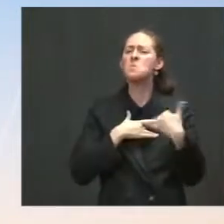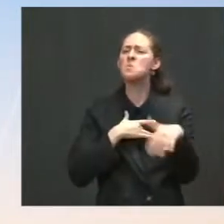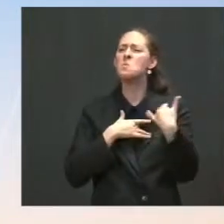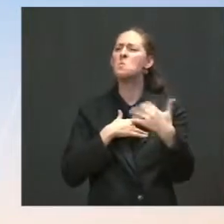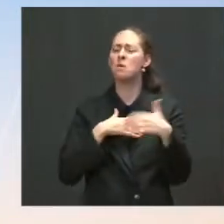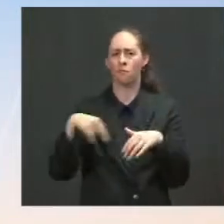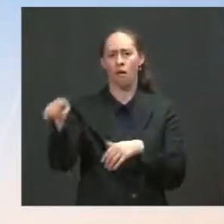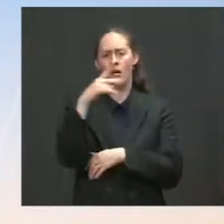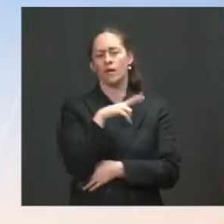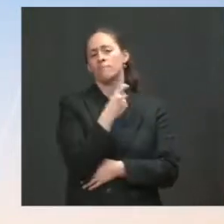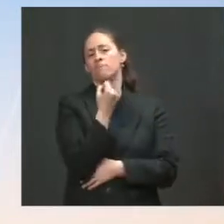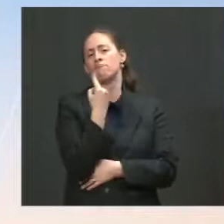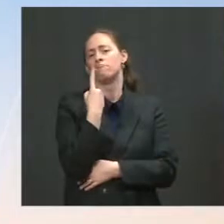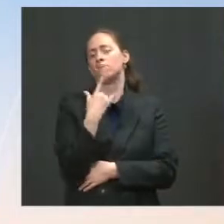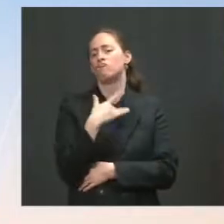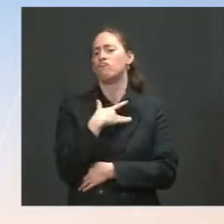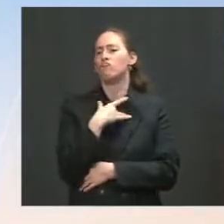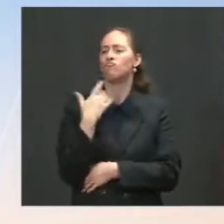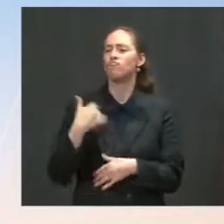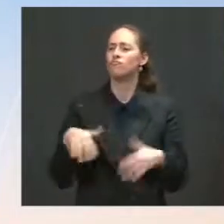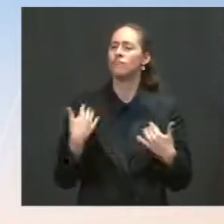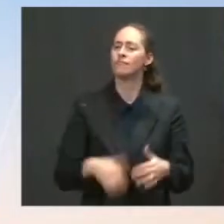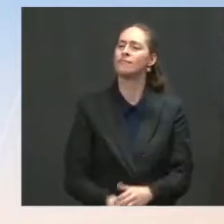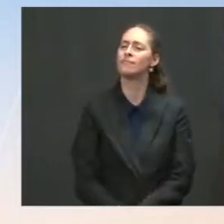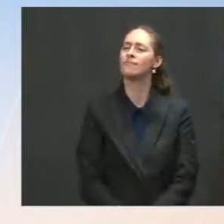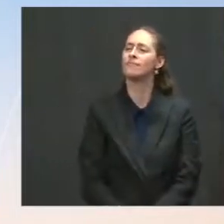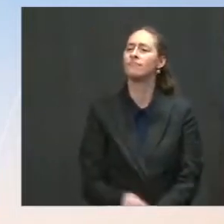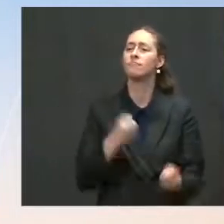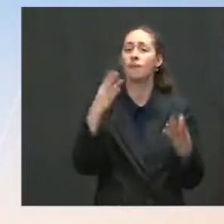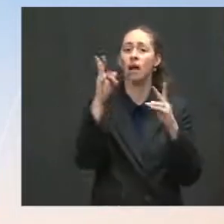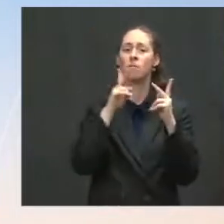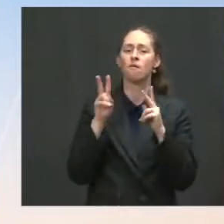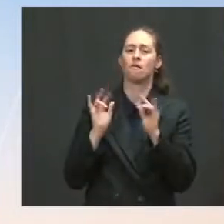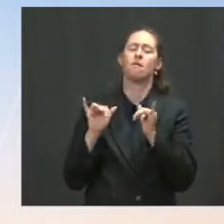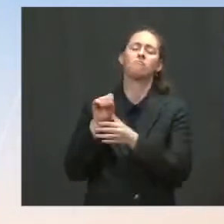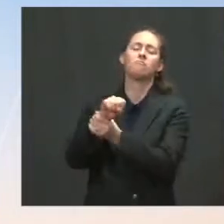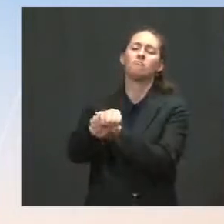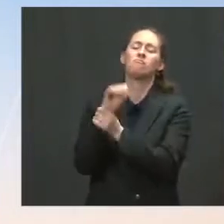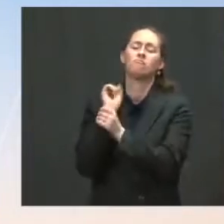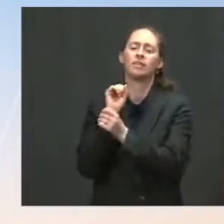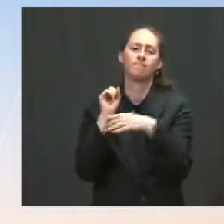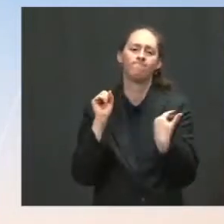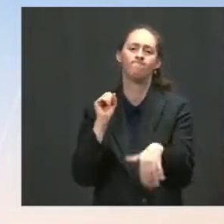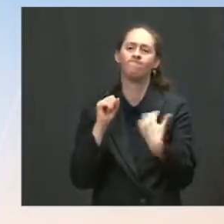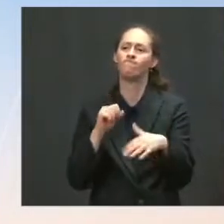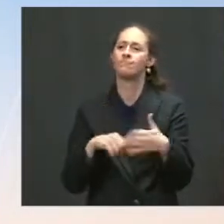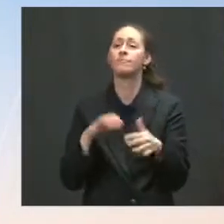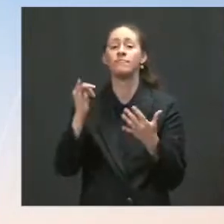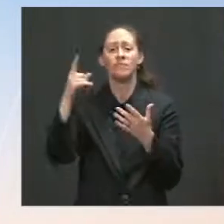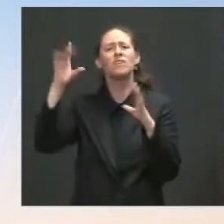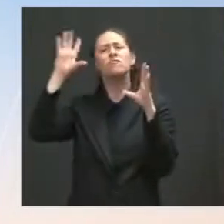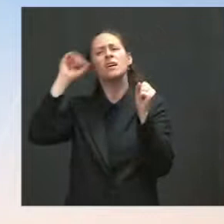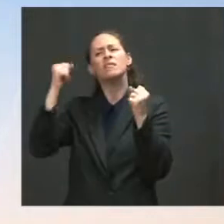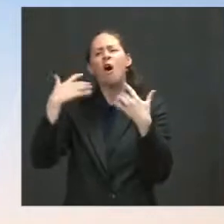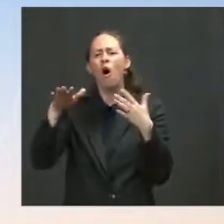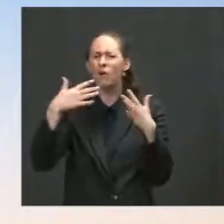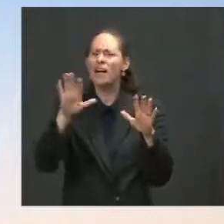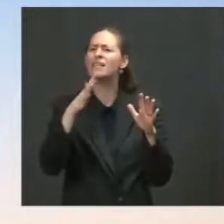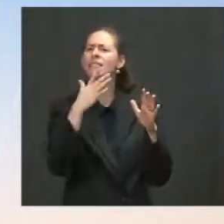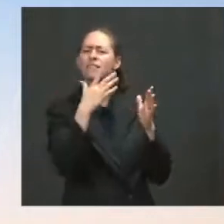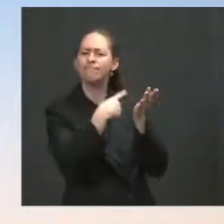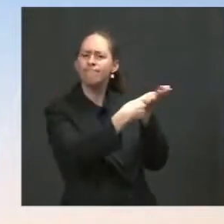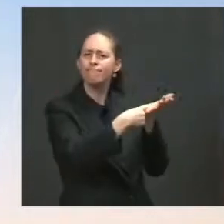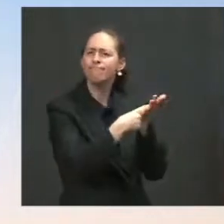were moved by that as well. What I will tell you is that the president had a number of calls with Speaker Pelosi over the weekend.